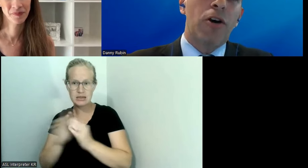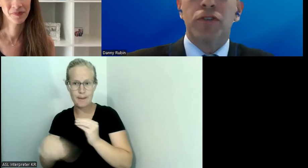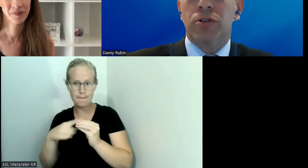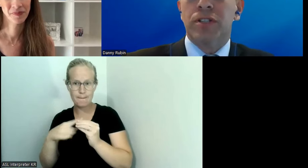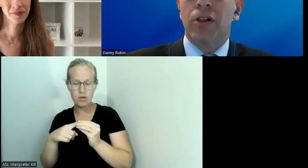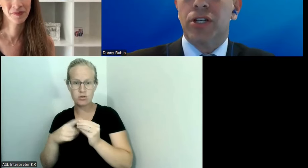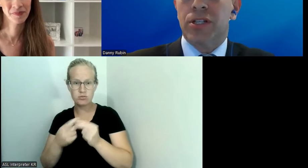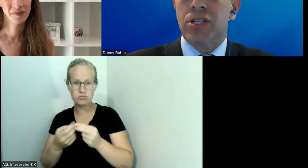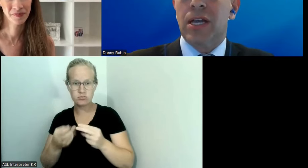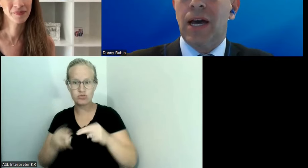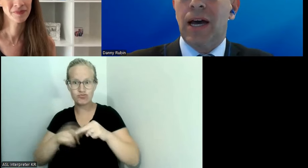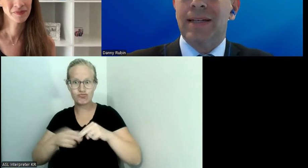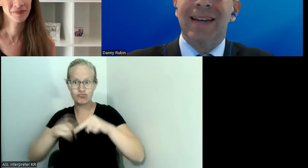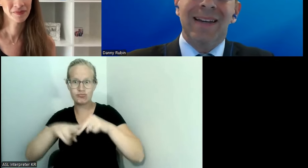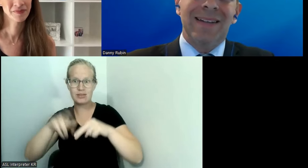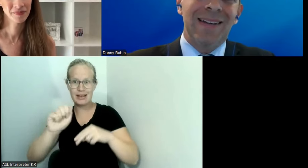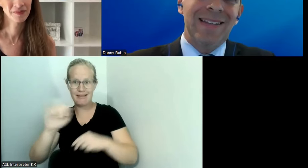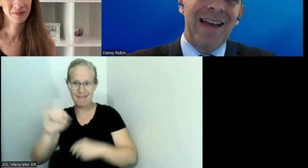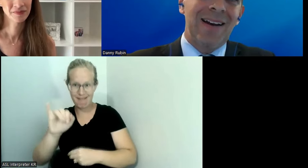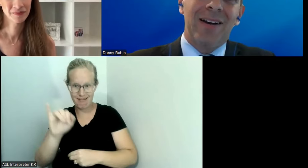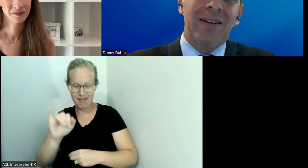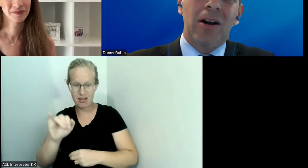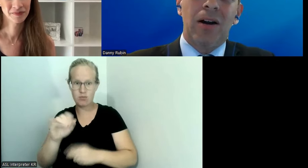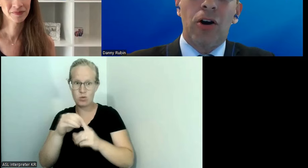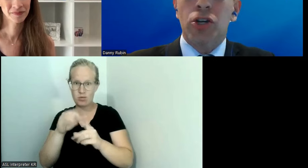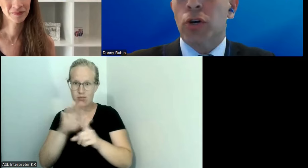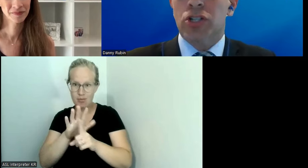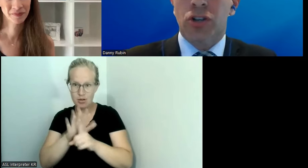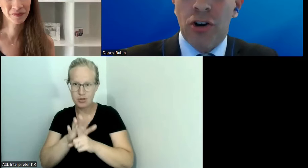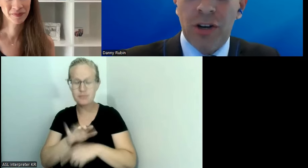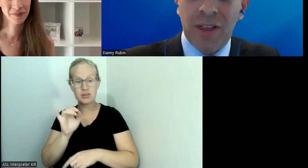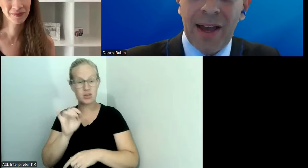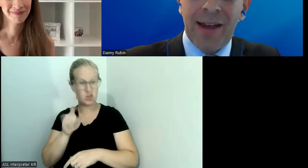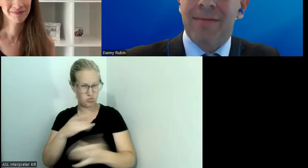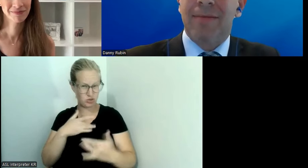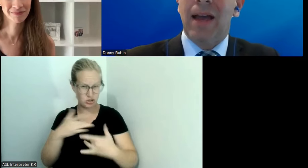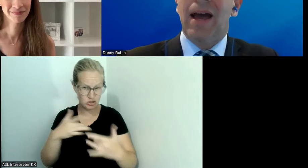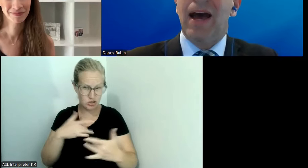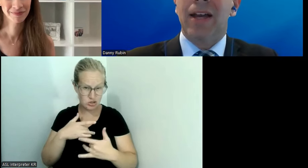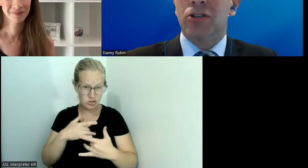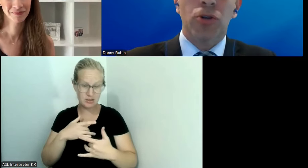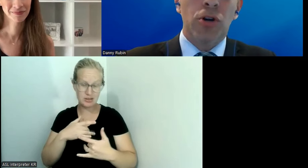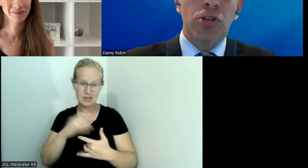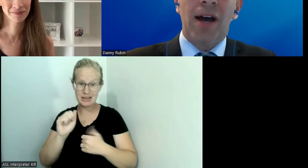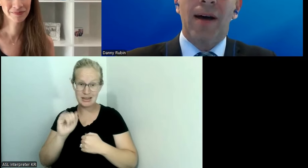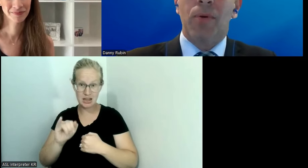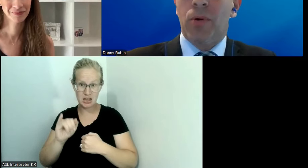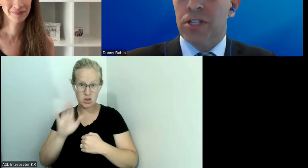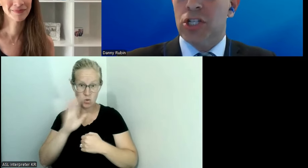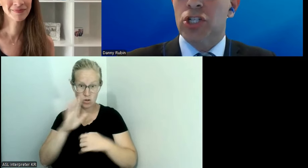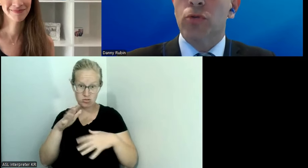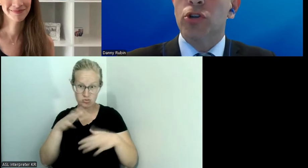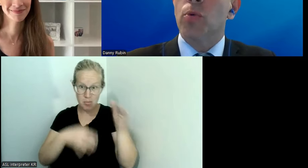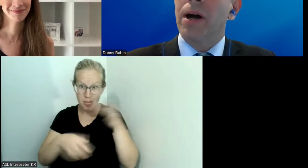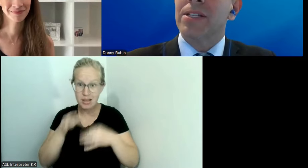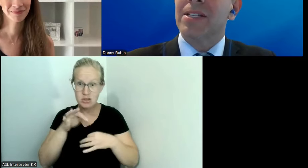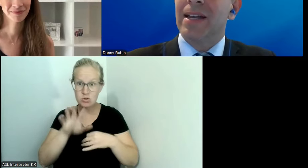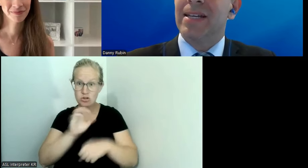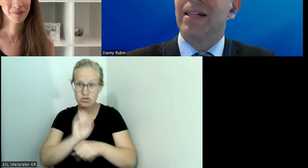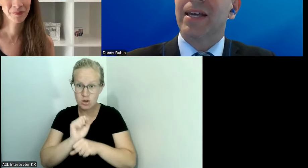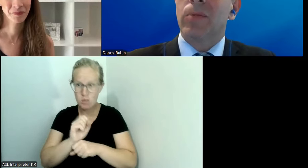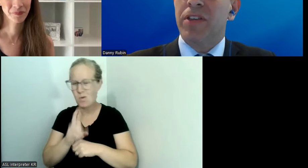rise of artificial intelligence. does that, are you concerned that AI could do your job or is it so